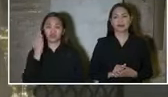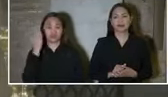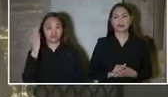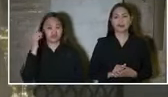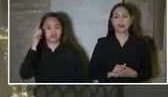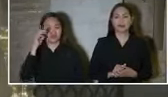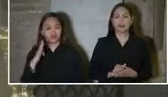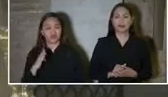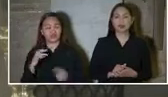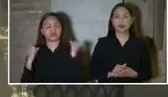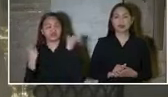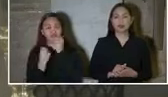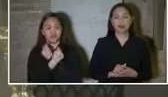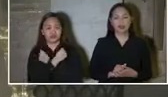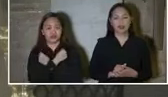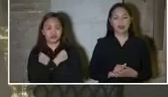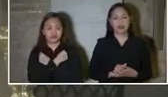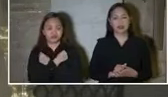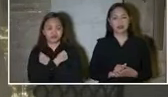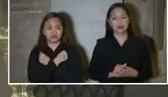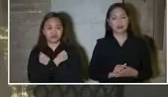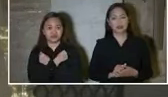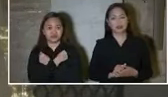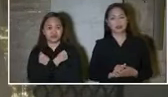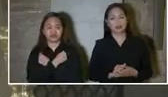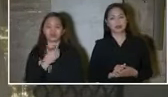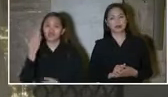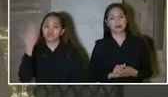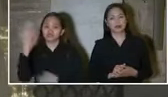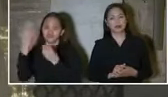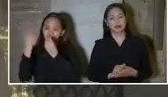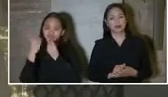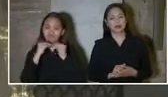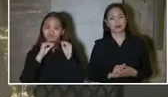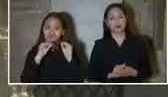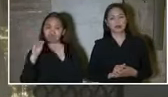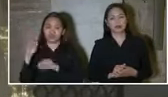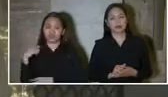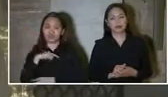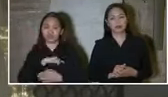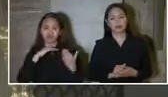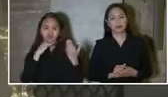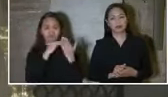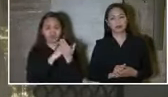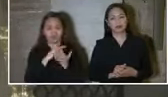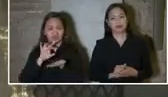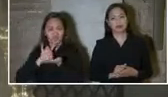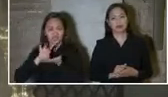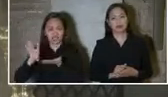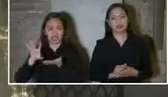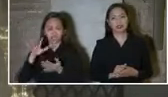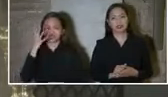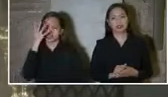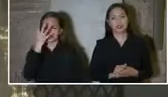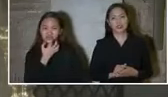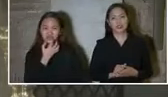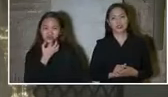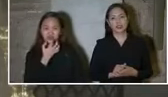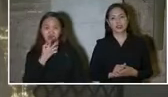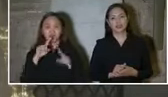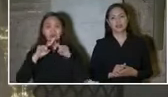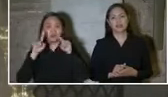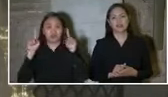God of love. He teaches us to avoid hate and anger,